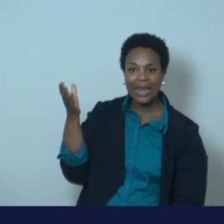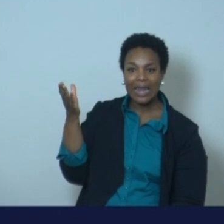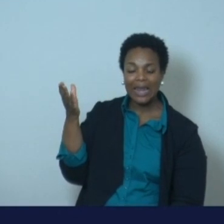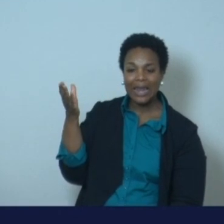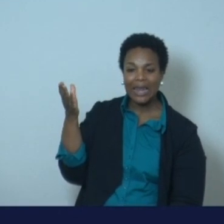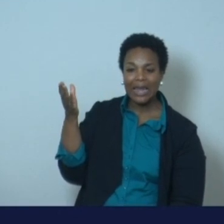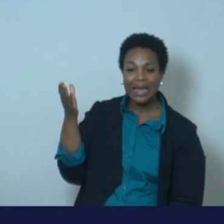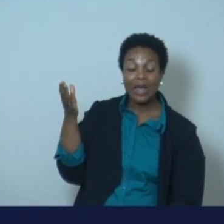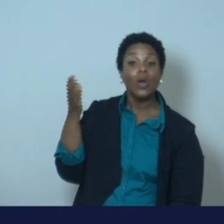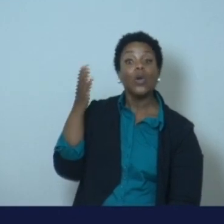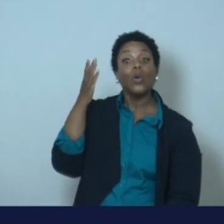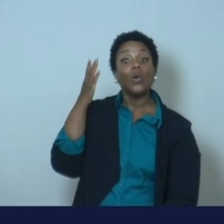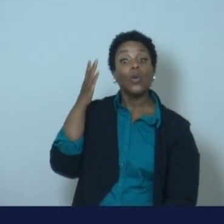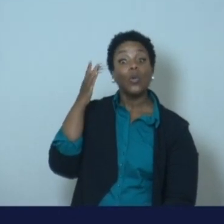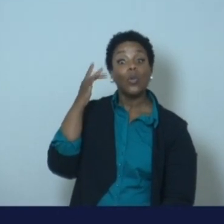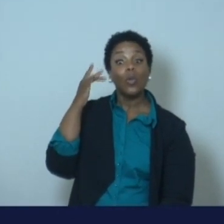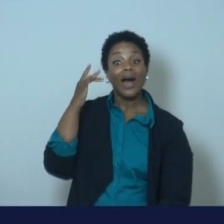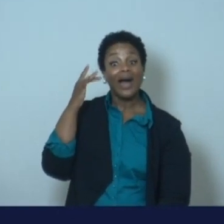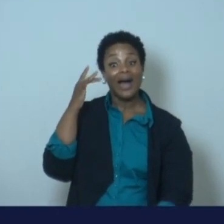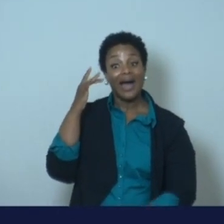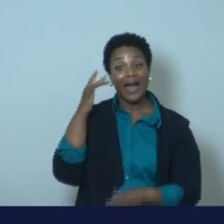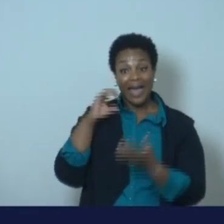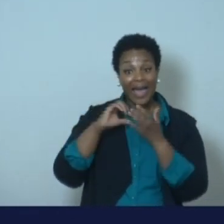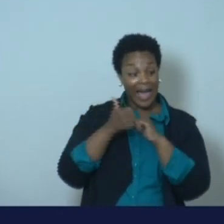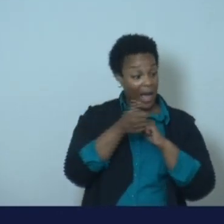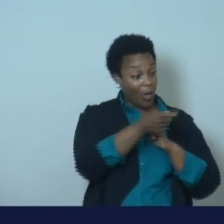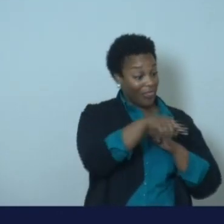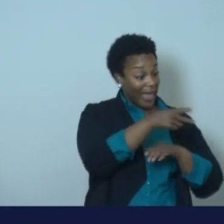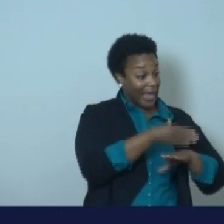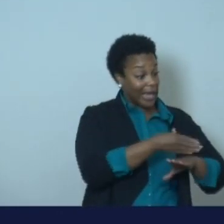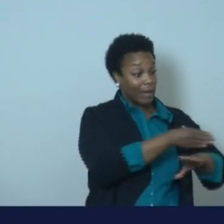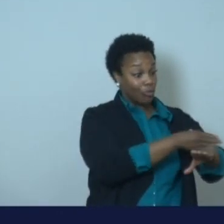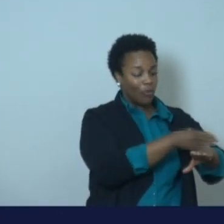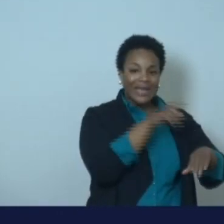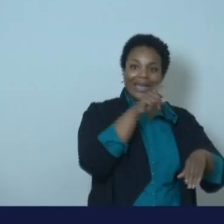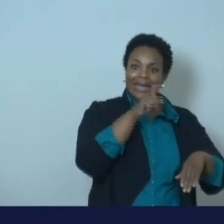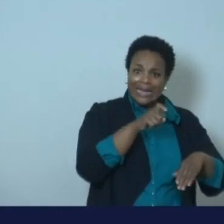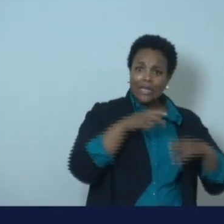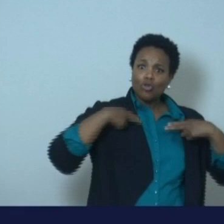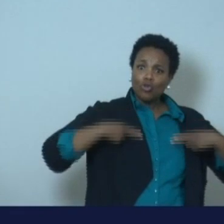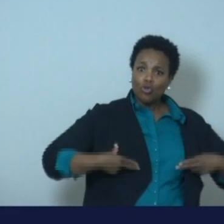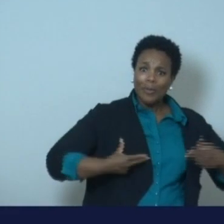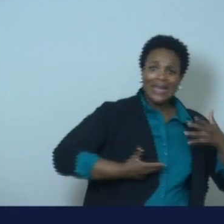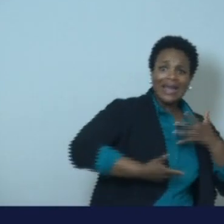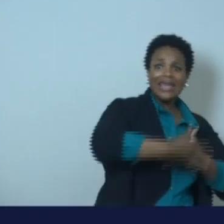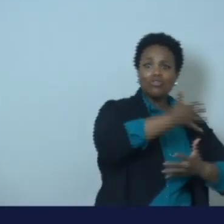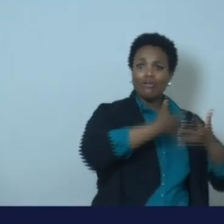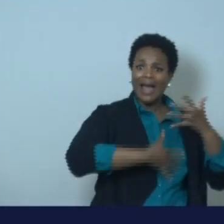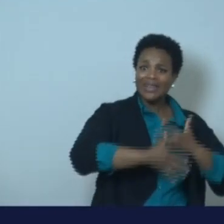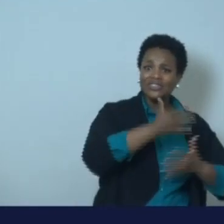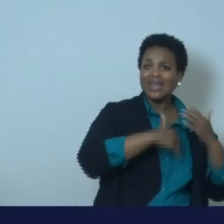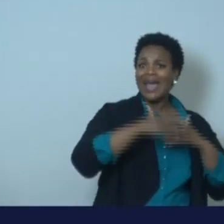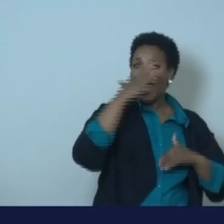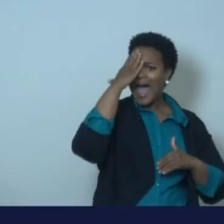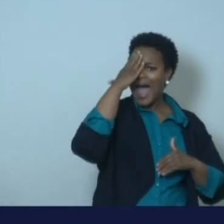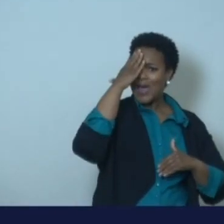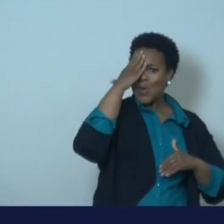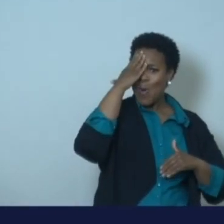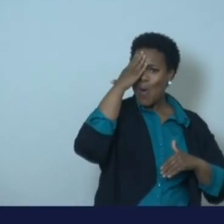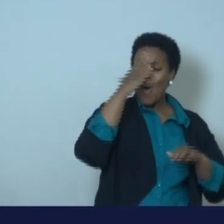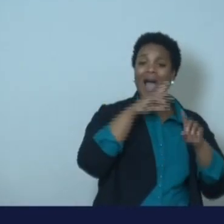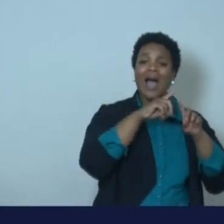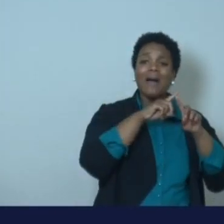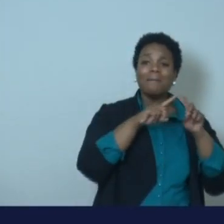having human interaction and impact. And knowing what my mom's risk factors are, I can be helpful